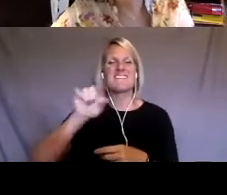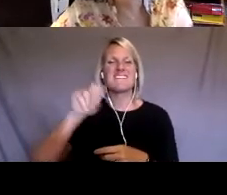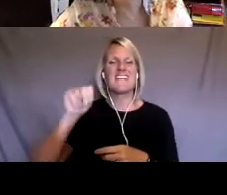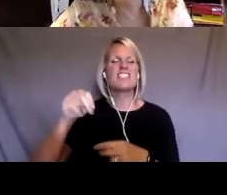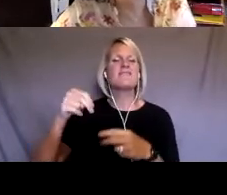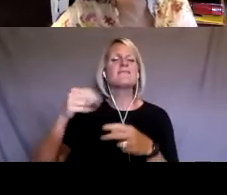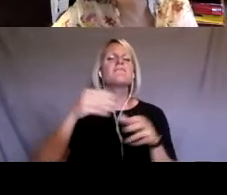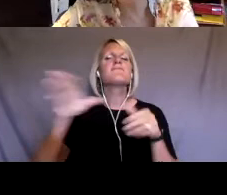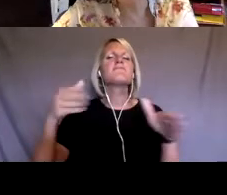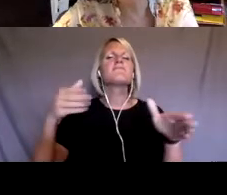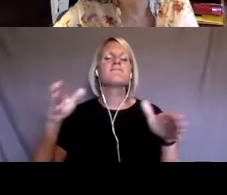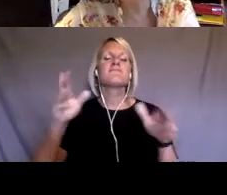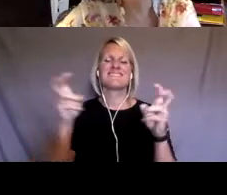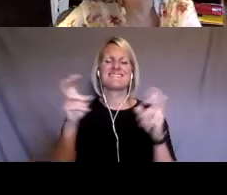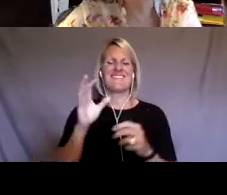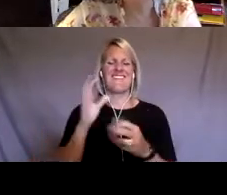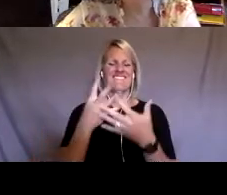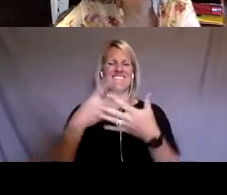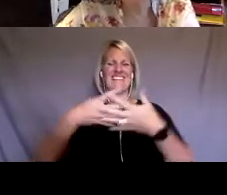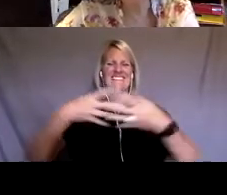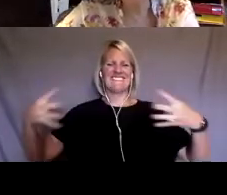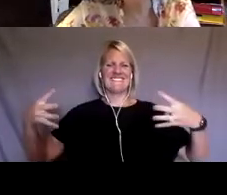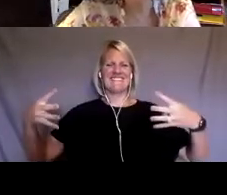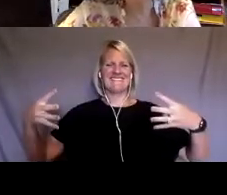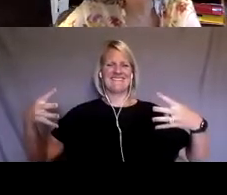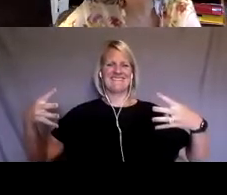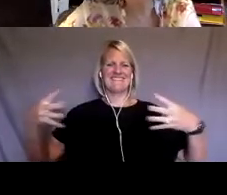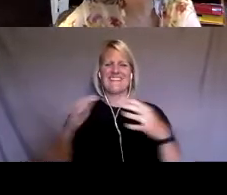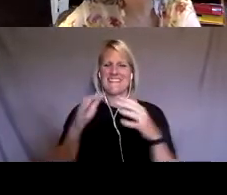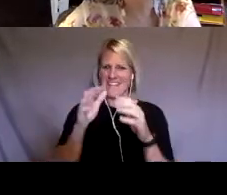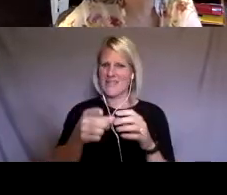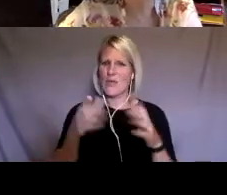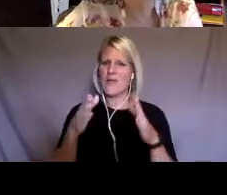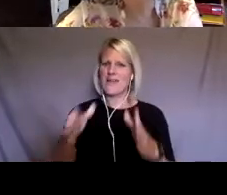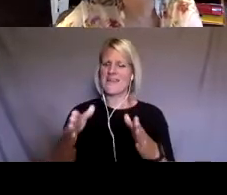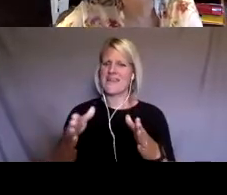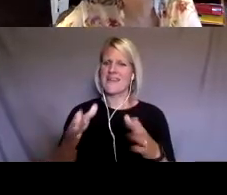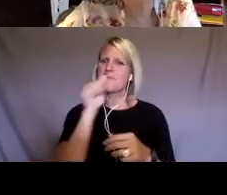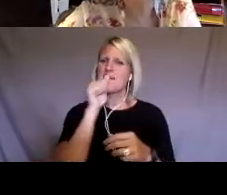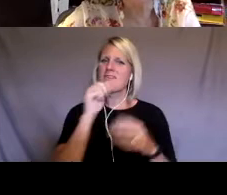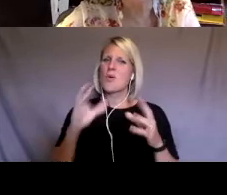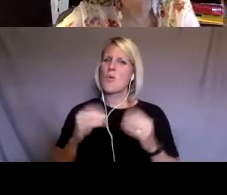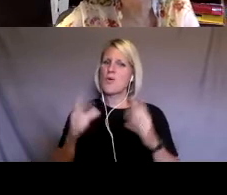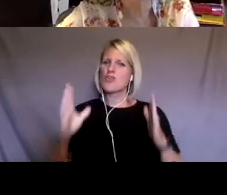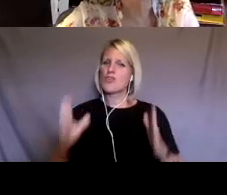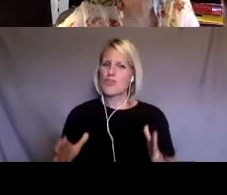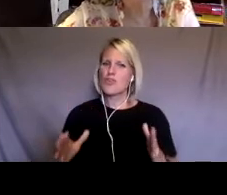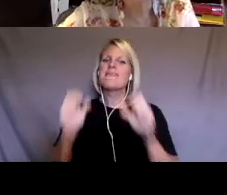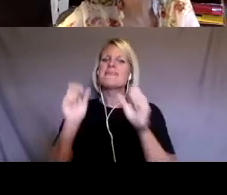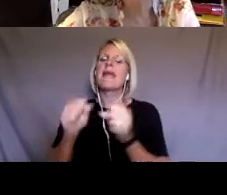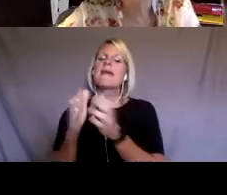of a way, a savvy way for a private owner to extend his property into the public sidewalk to